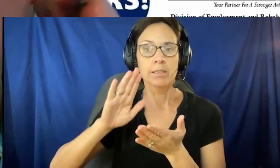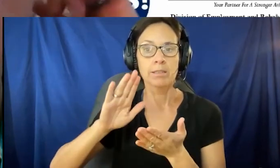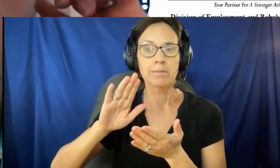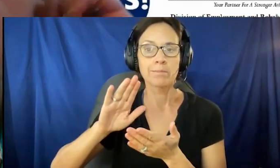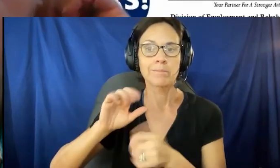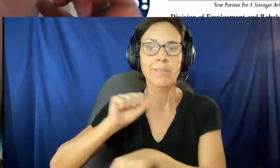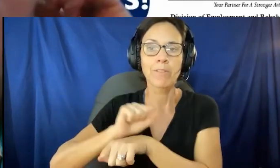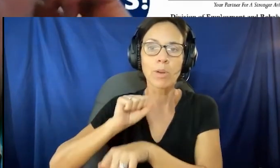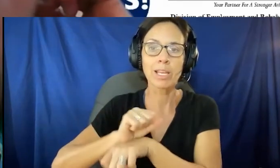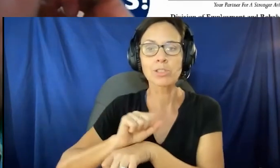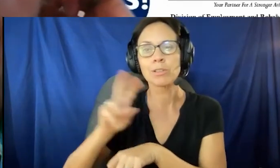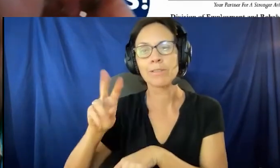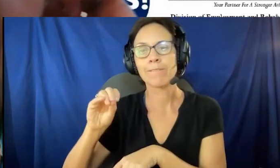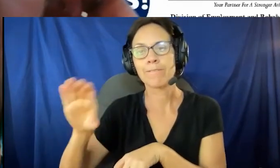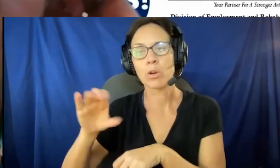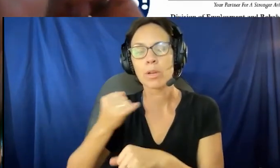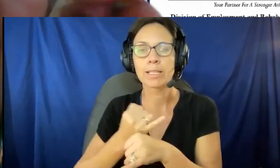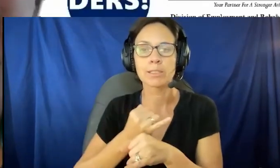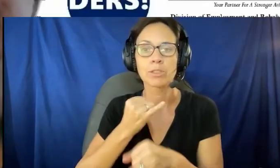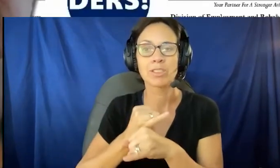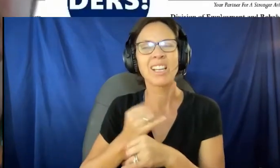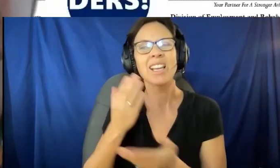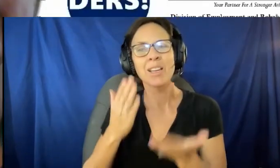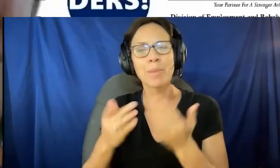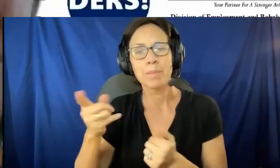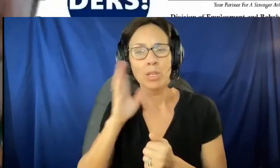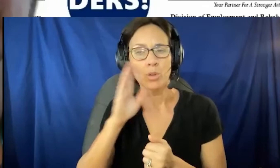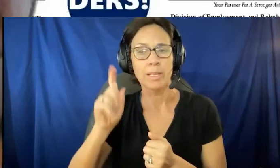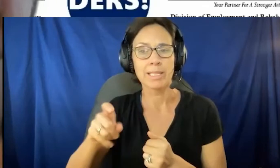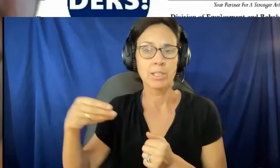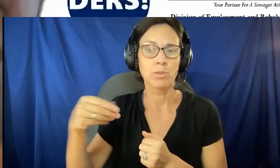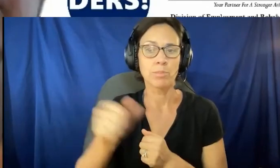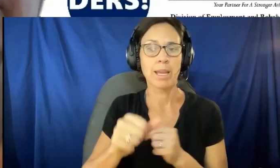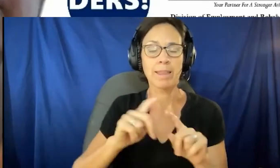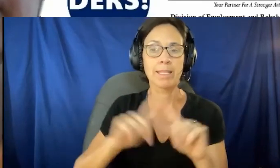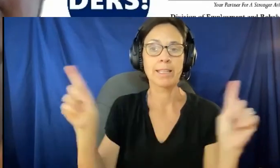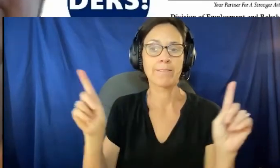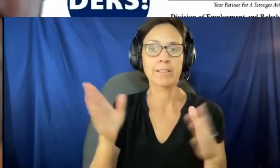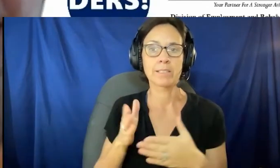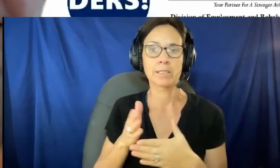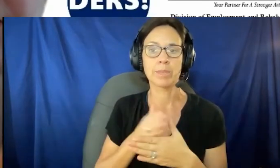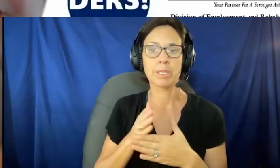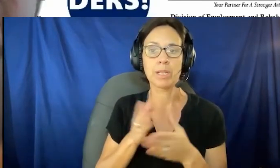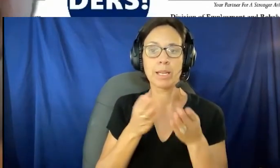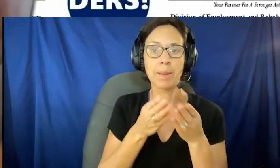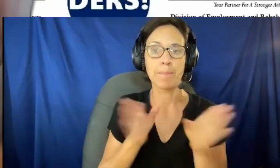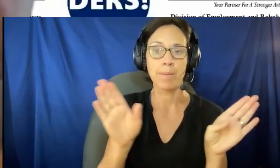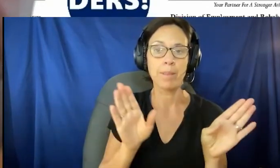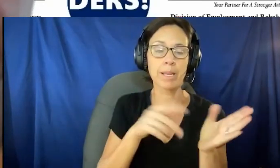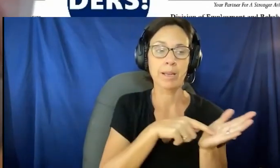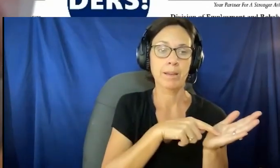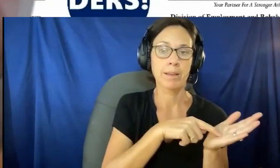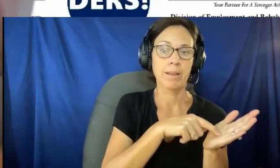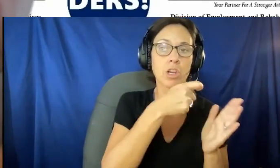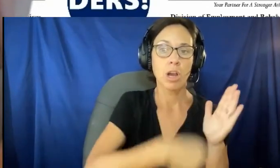vocational institution, you may need to pay the difference between the public institution and the